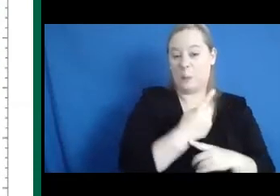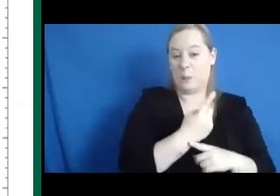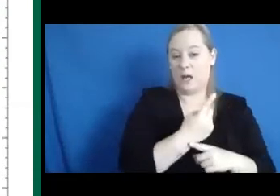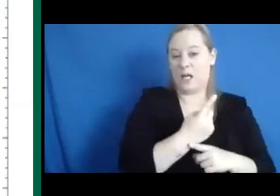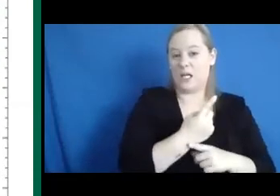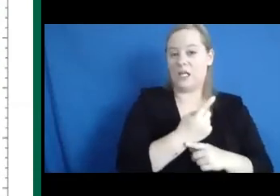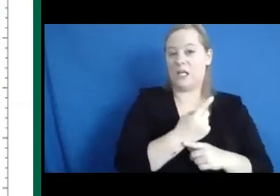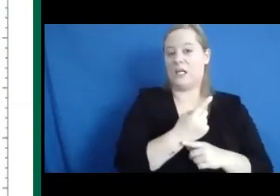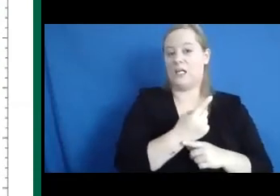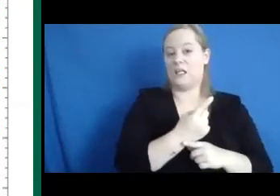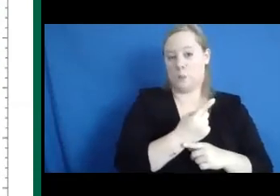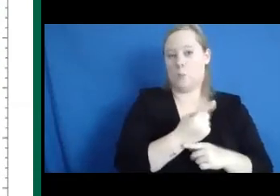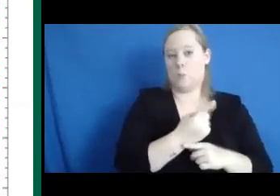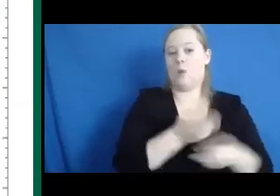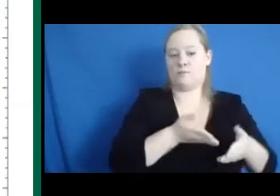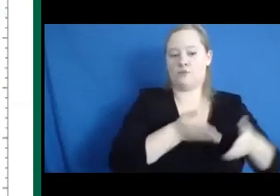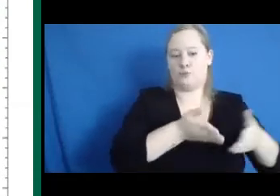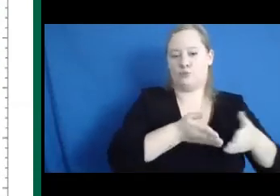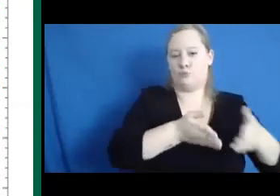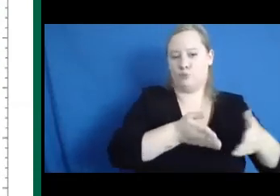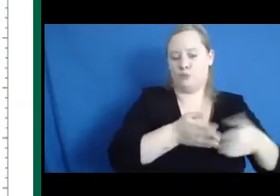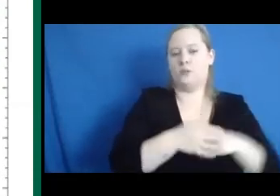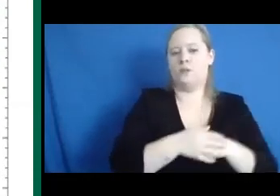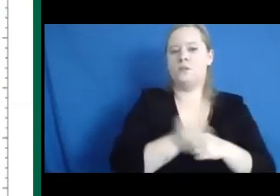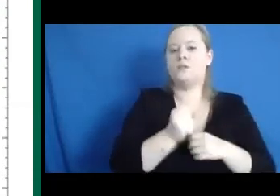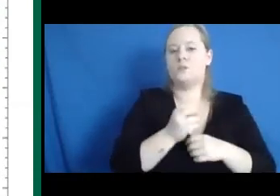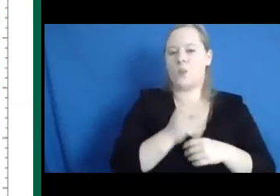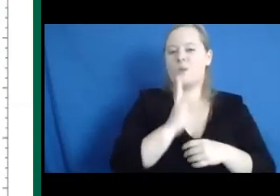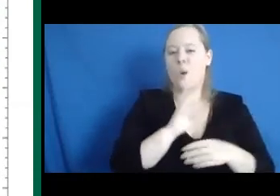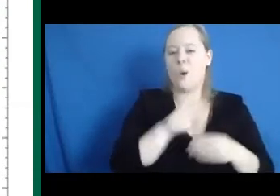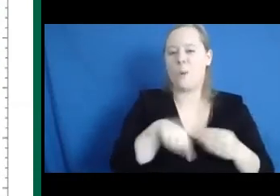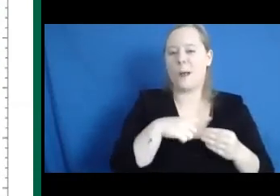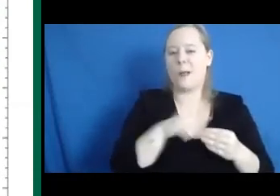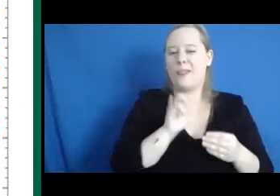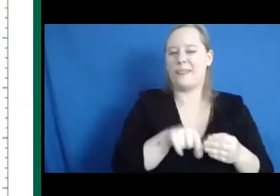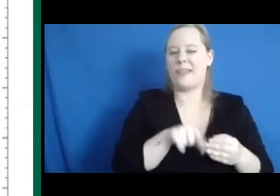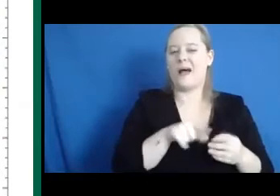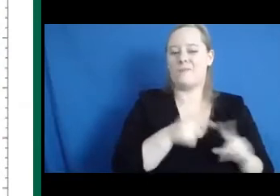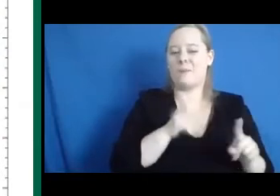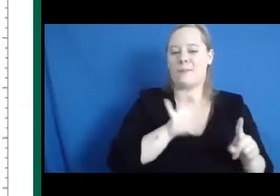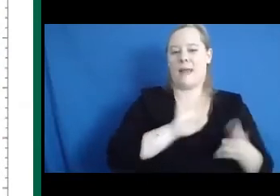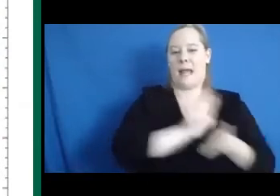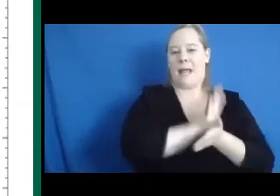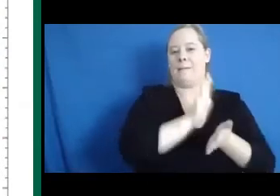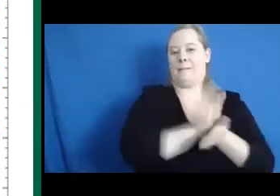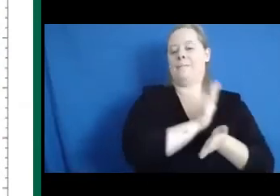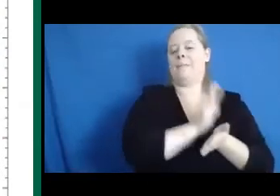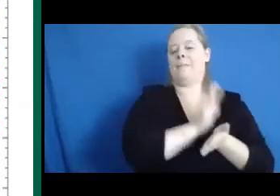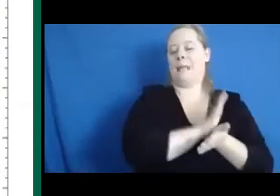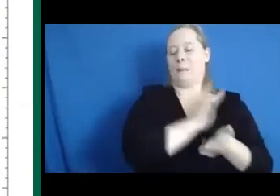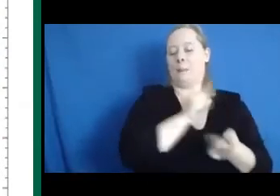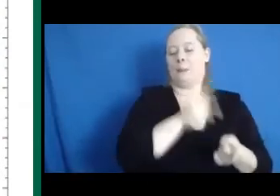of the trenches. And so we do talk about that a little bit in that paper. And then you can see in